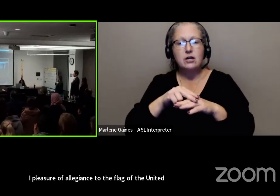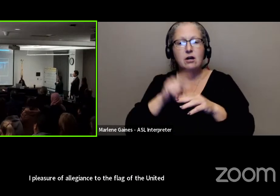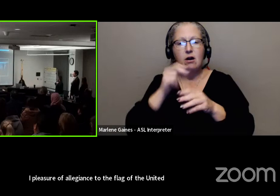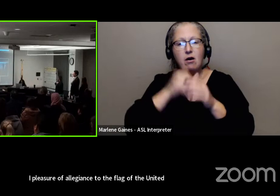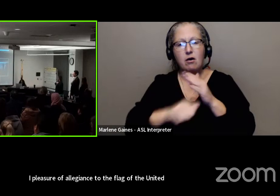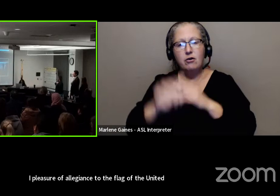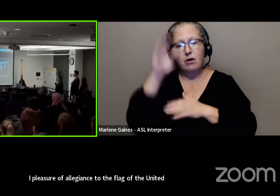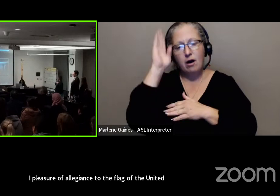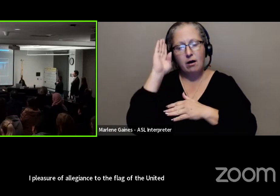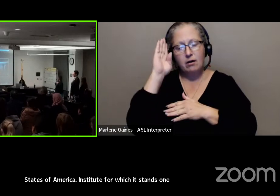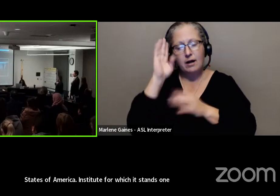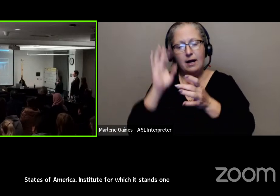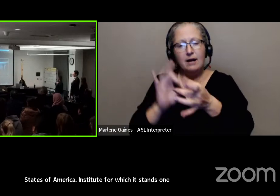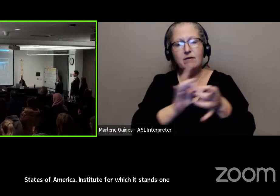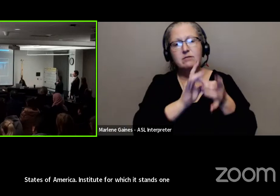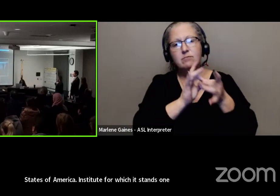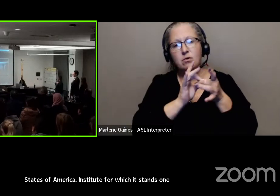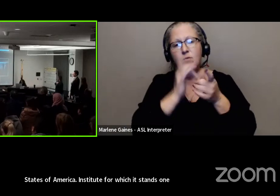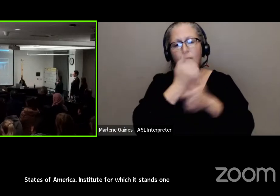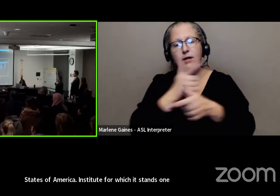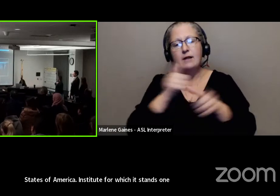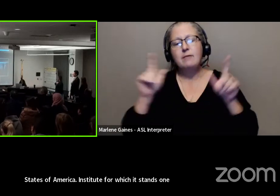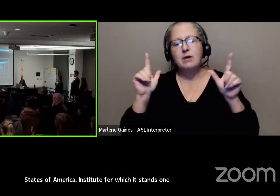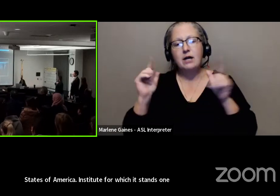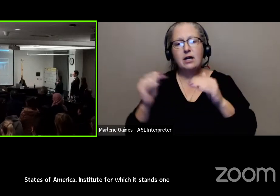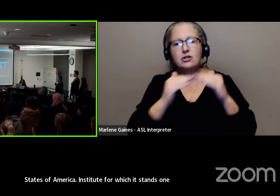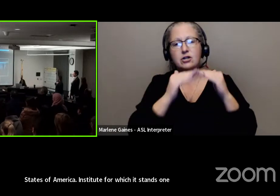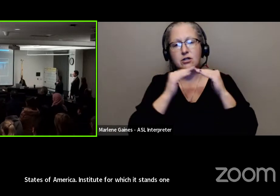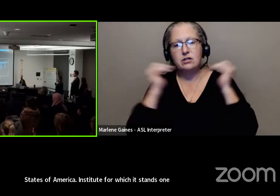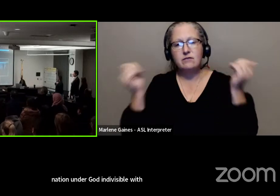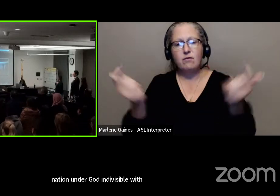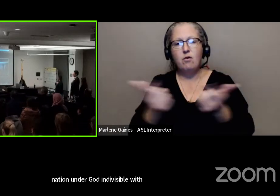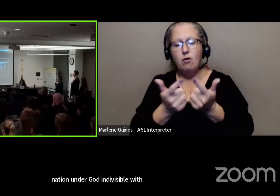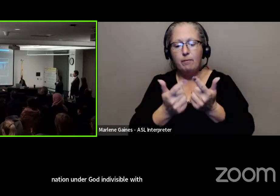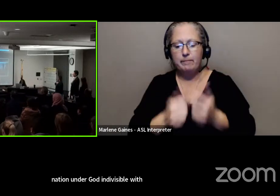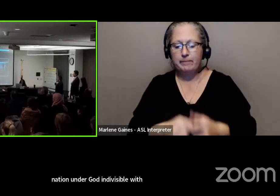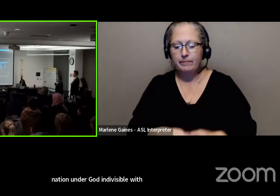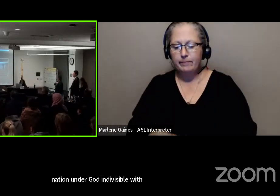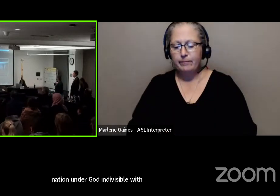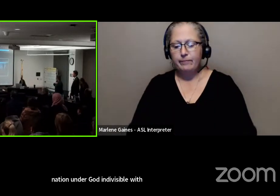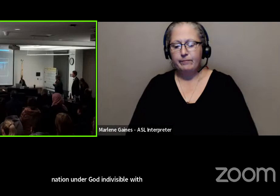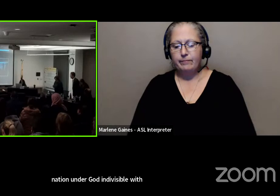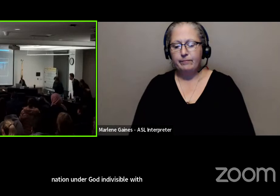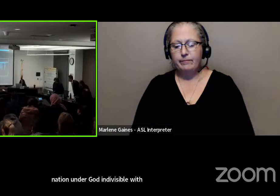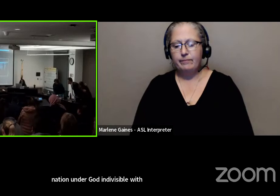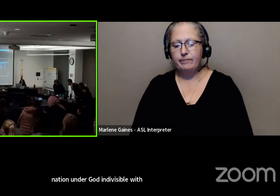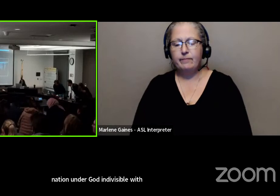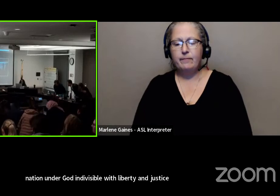nation, under God, indivisible, with liberty and justice for all.